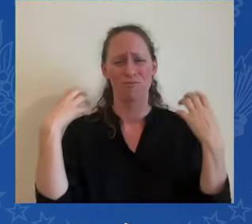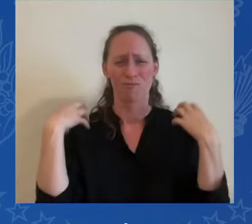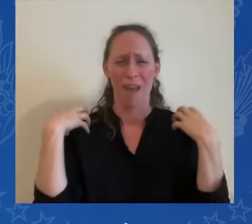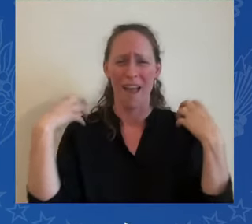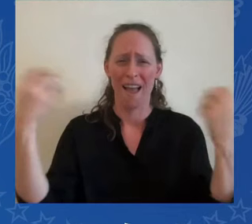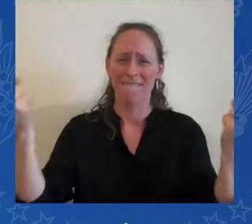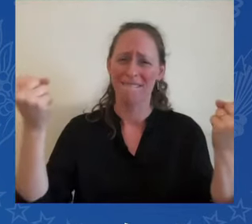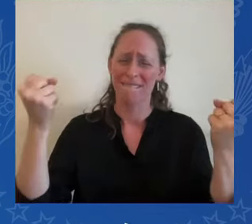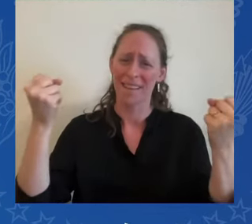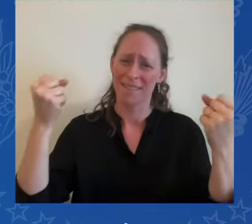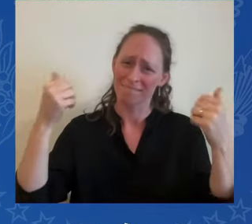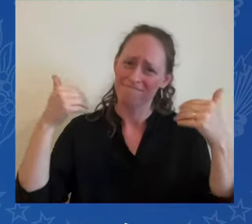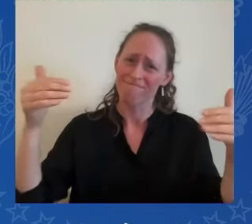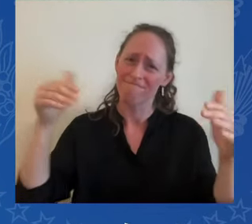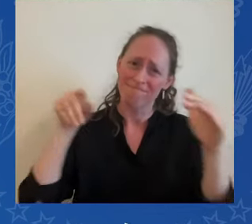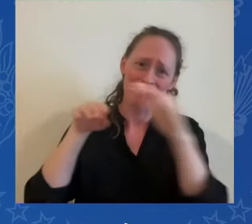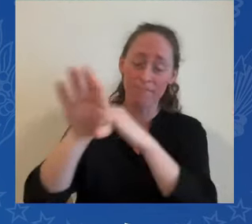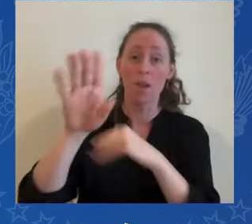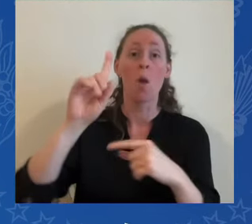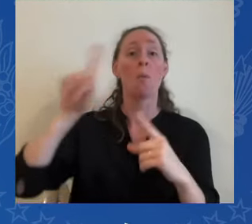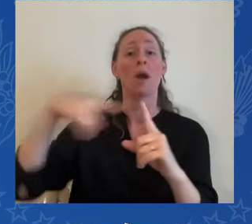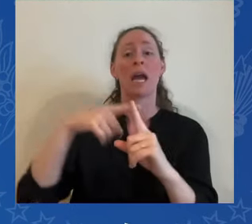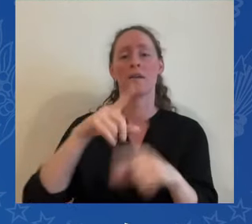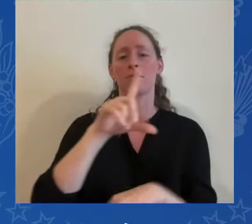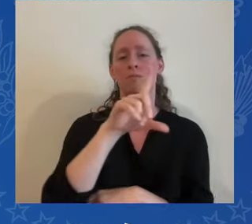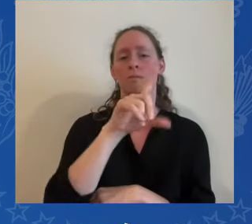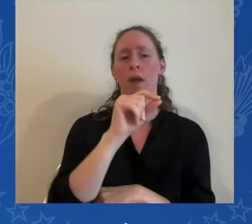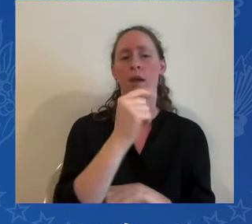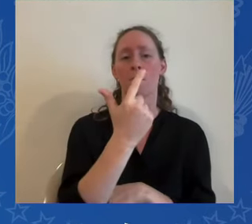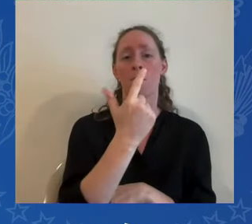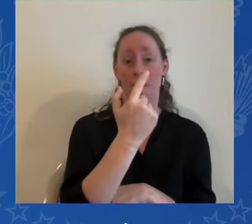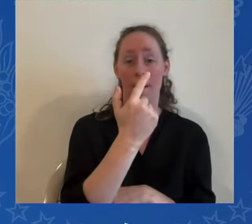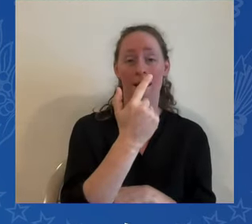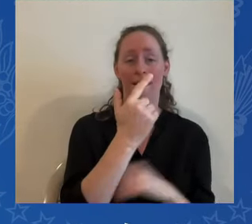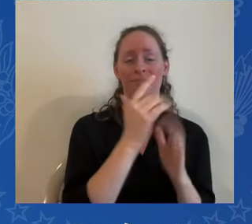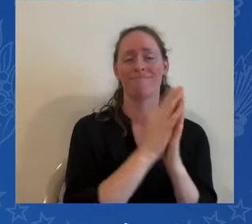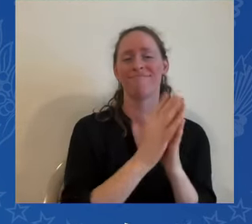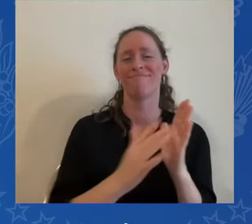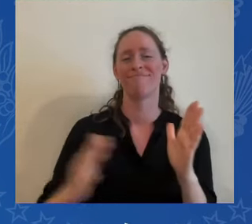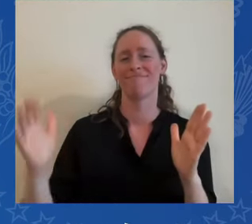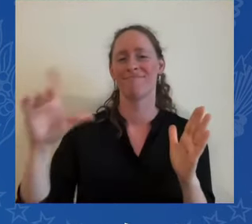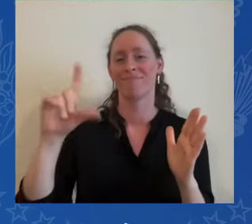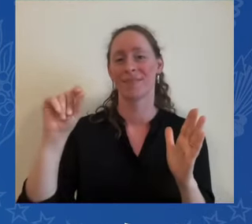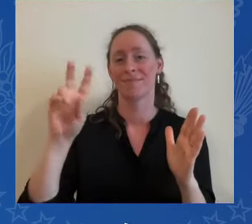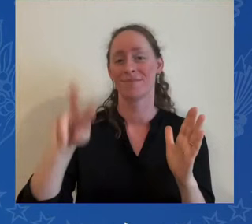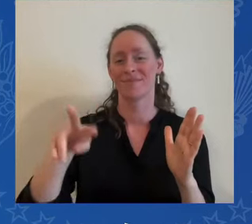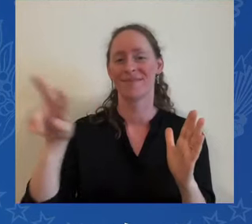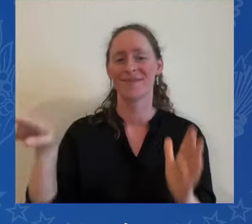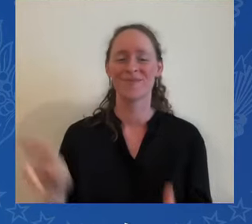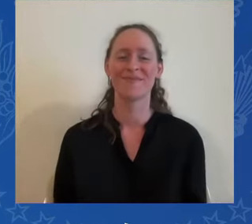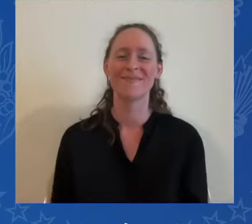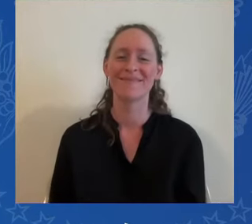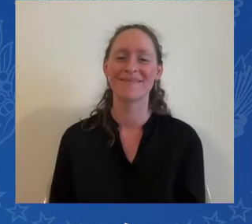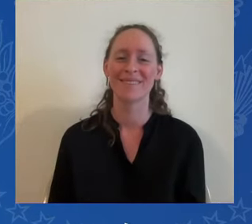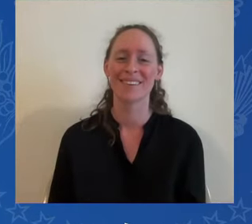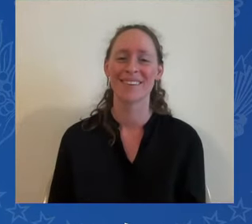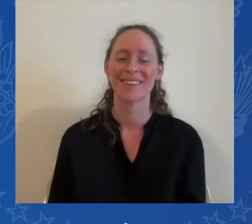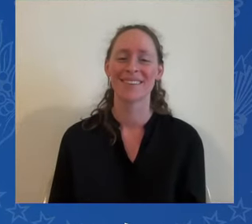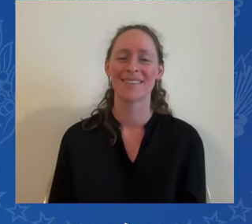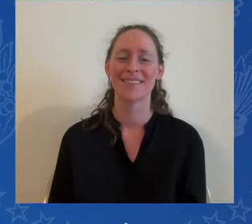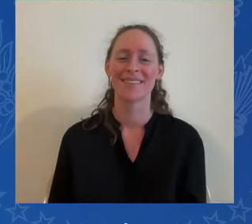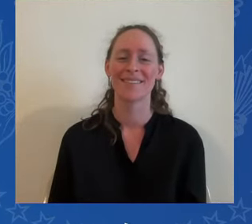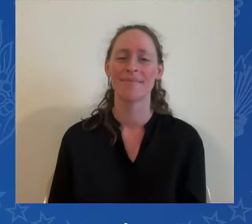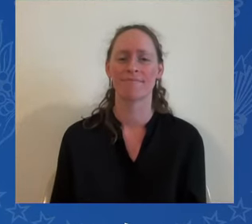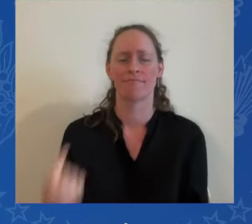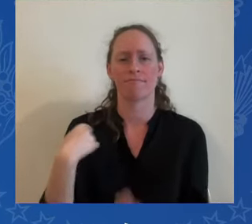2022. I am grateful to the Justice Department's Medal of Valor Review Board, Bureau of Justice Assistance,